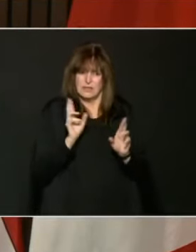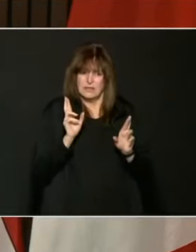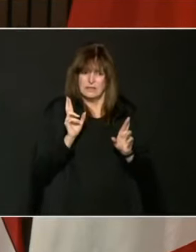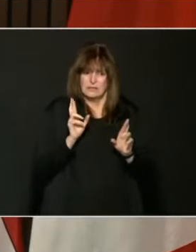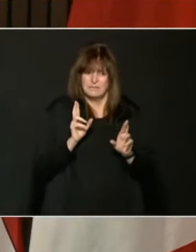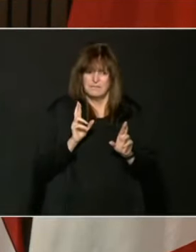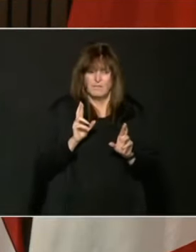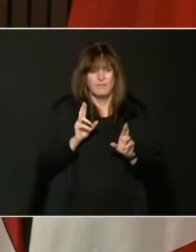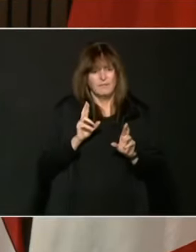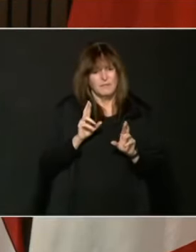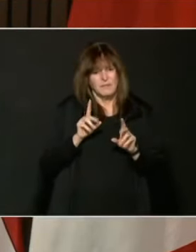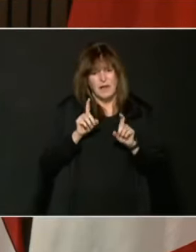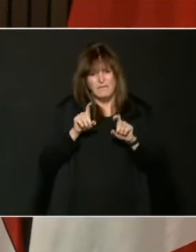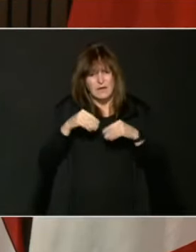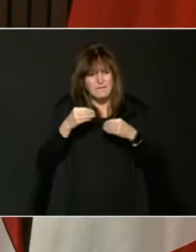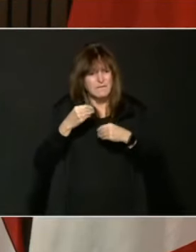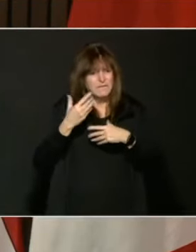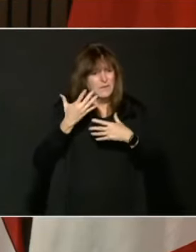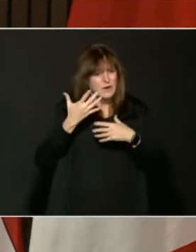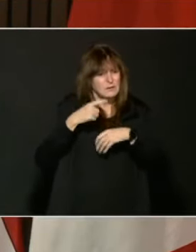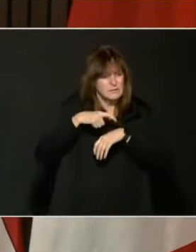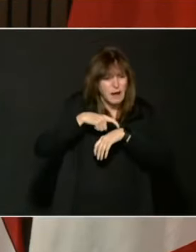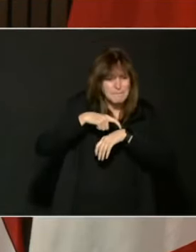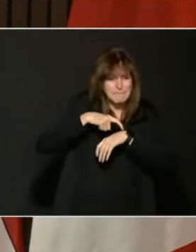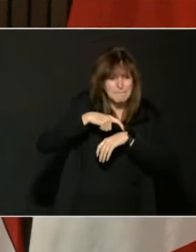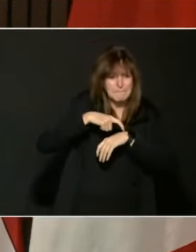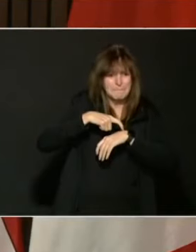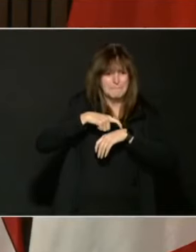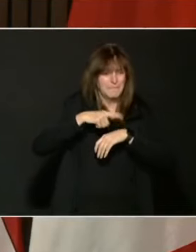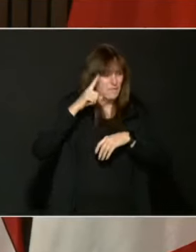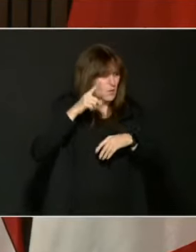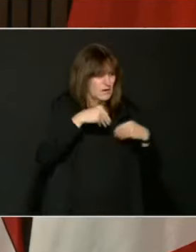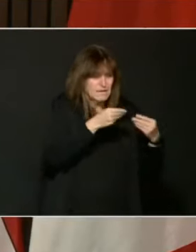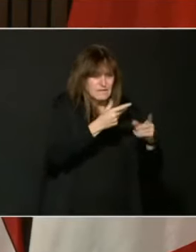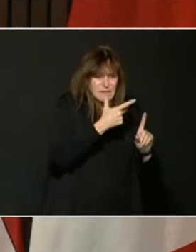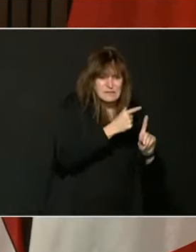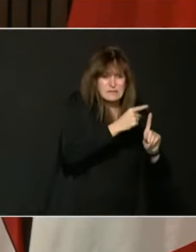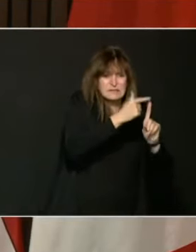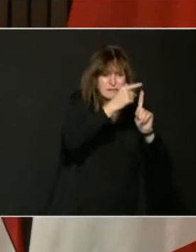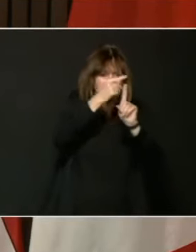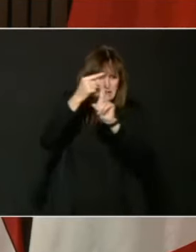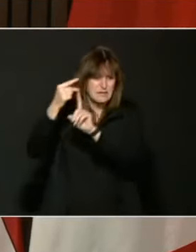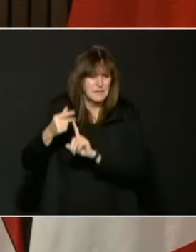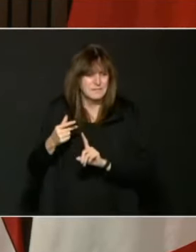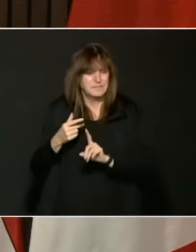variants. We need the next few weeks to understand how the variants are actually changing the pandemic,